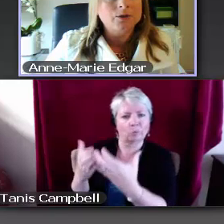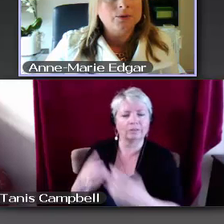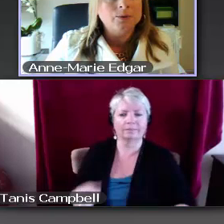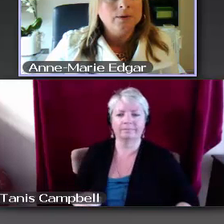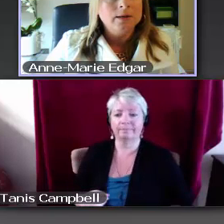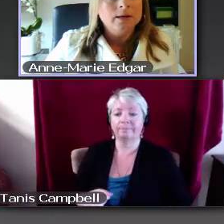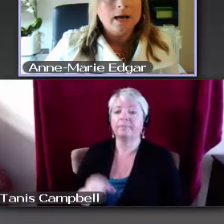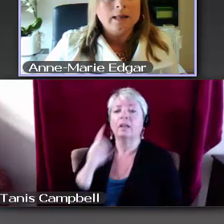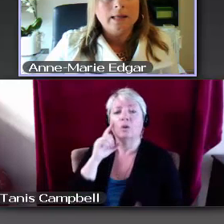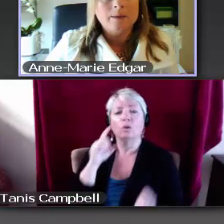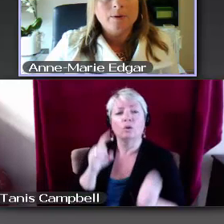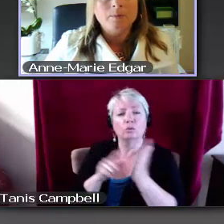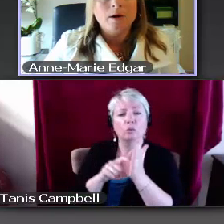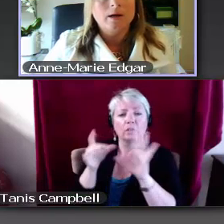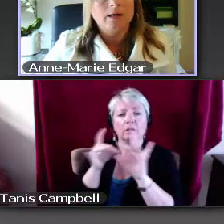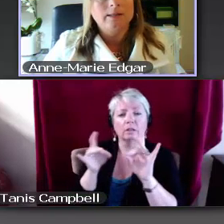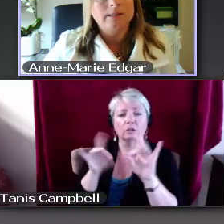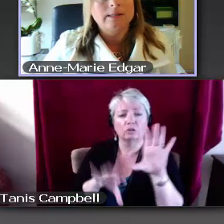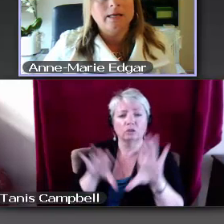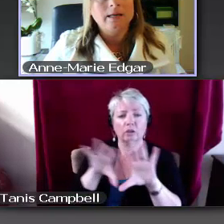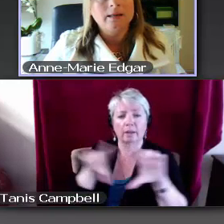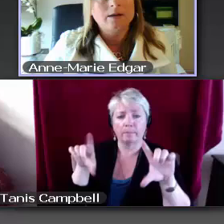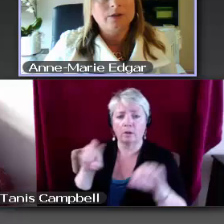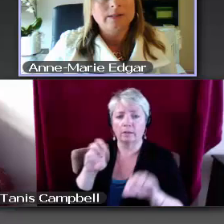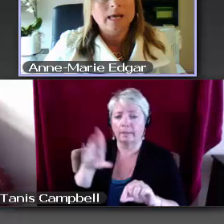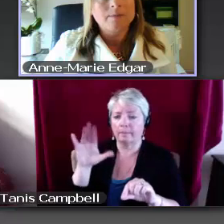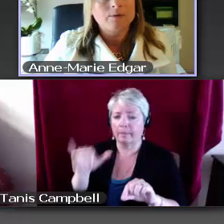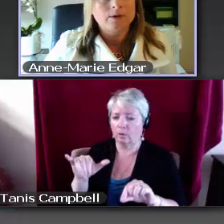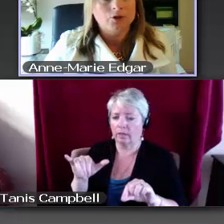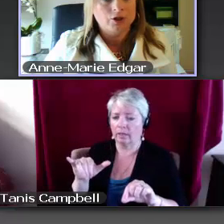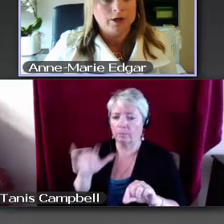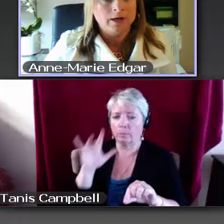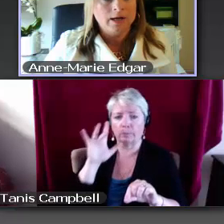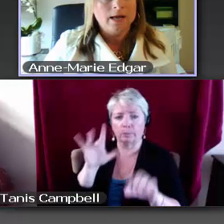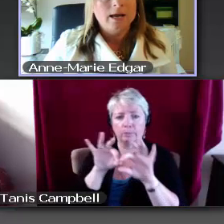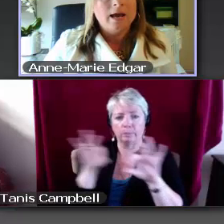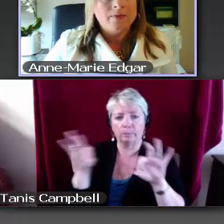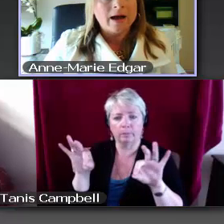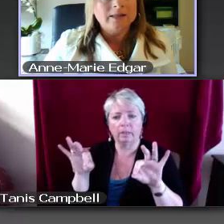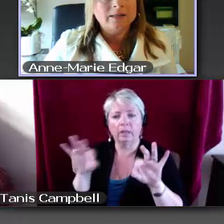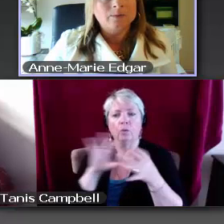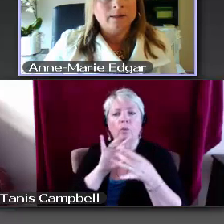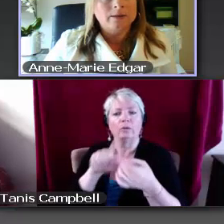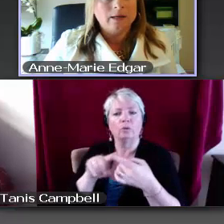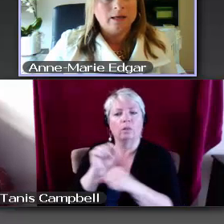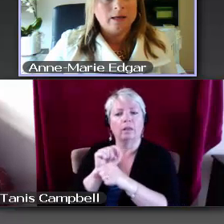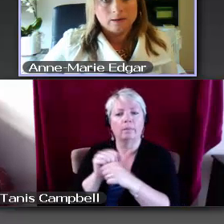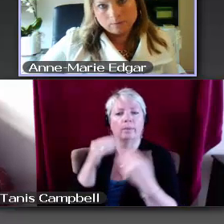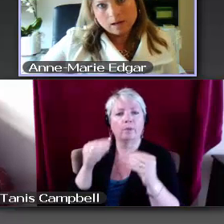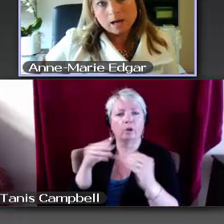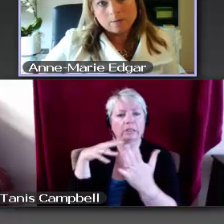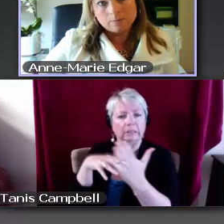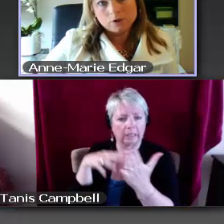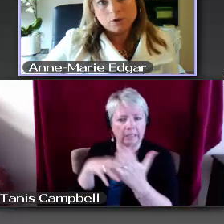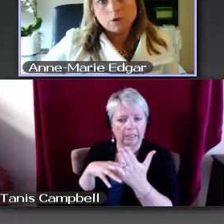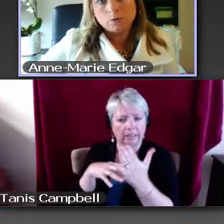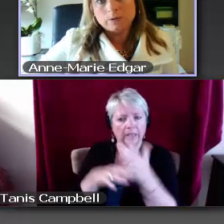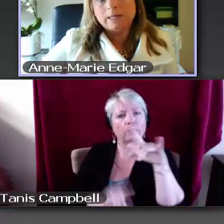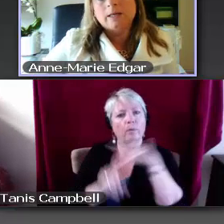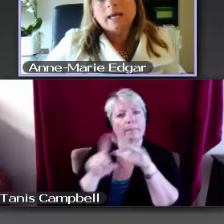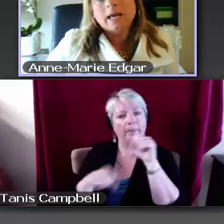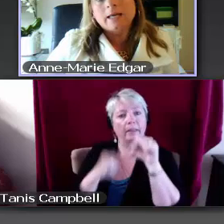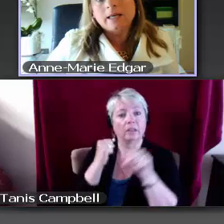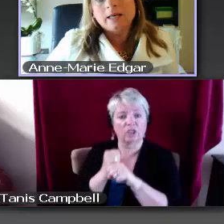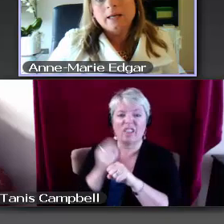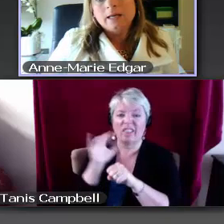link to a labor market study that just came out this year, and that's a real key to